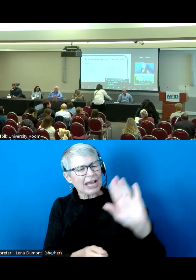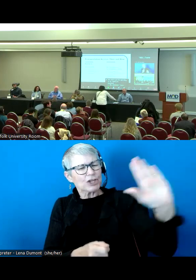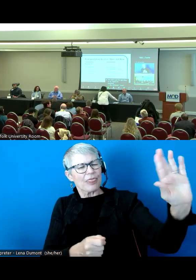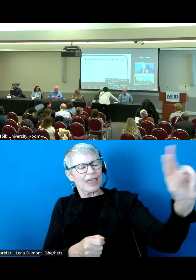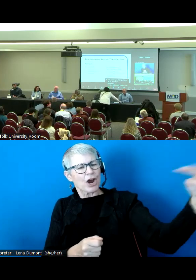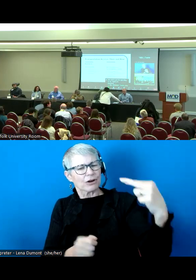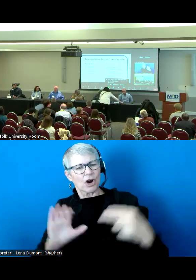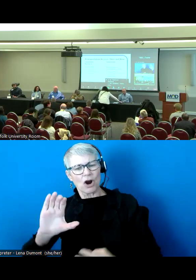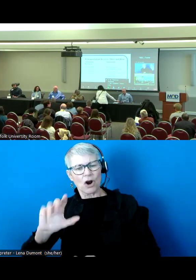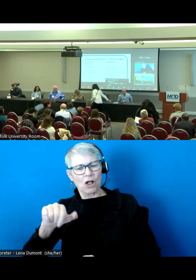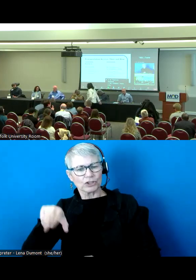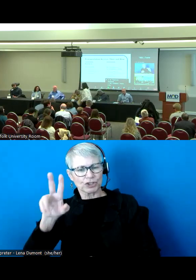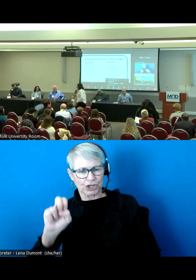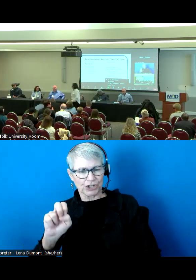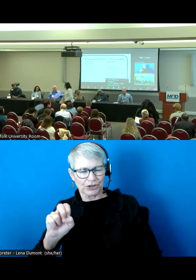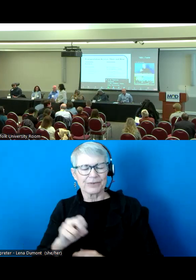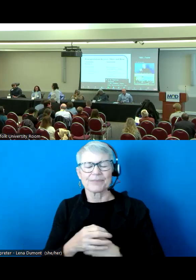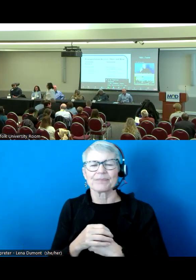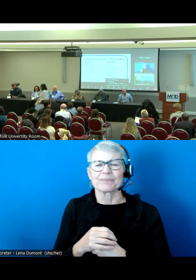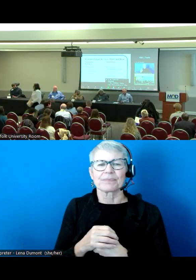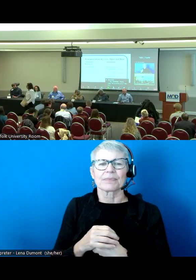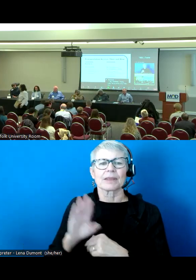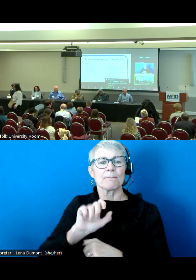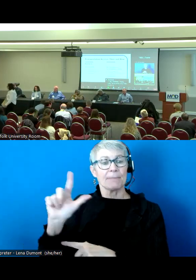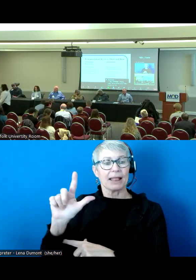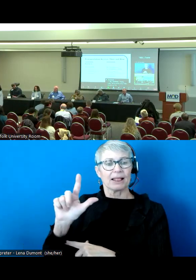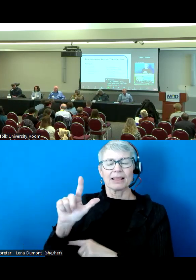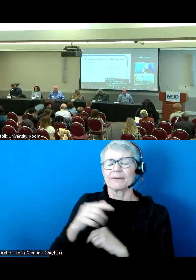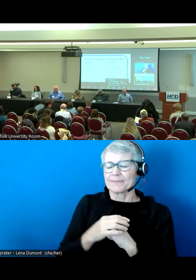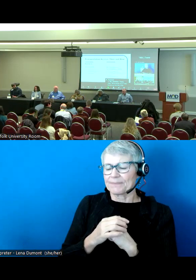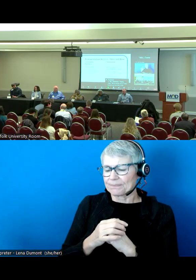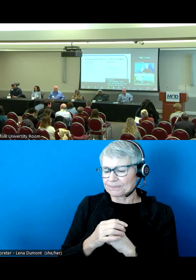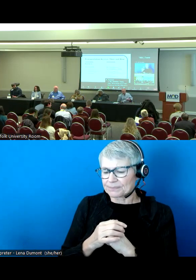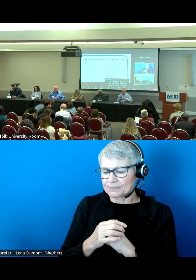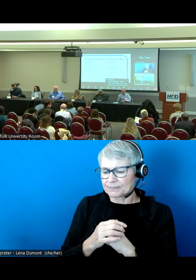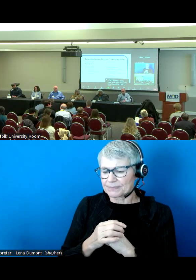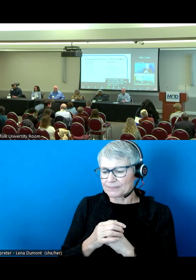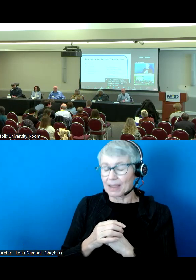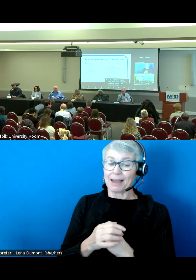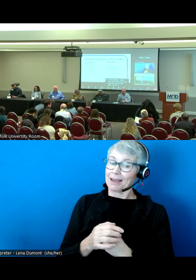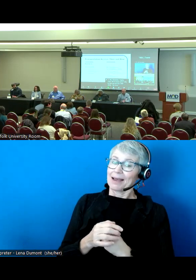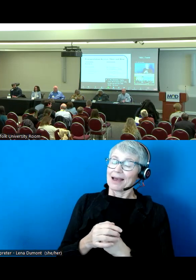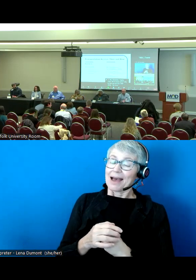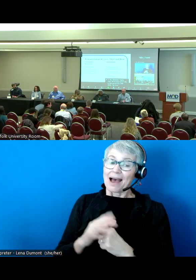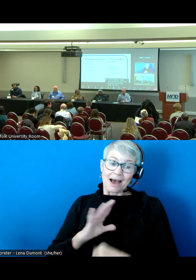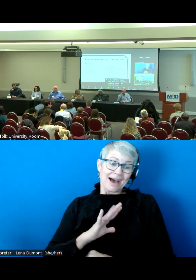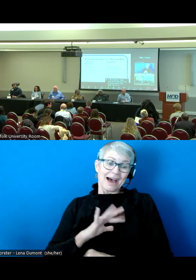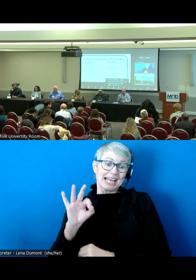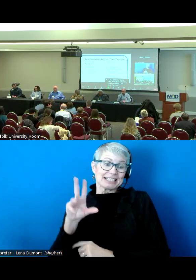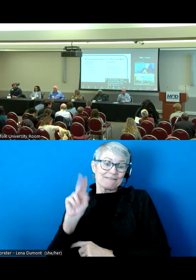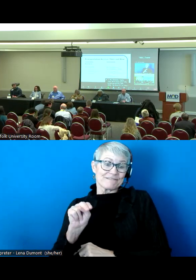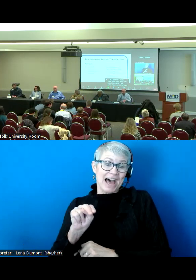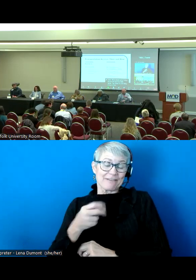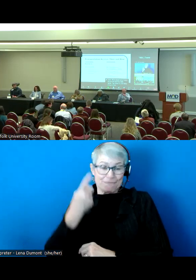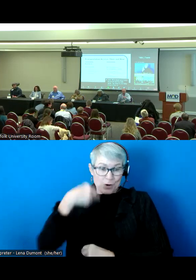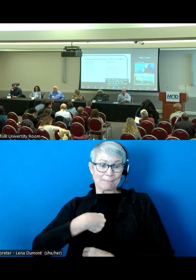We're almost out of time, but we could even end this a little earlier. It's fun being in front of the mic here. I can shout out people. I